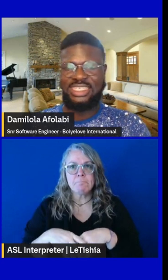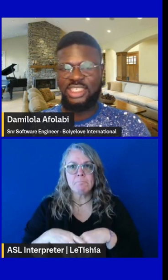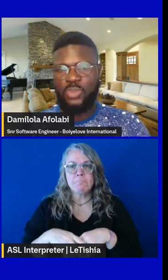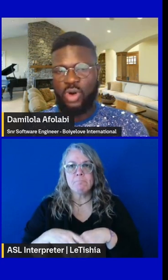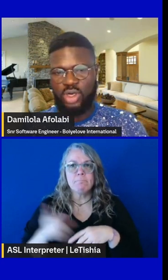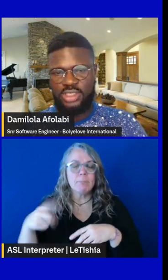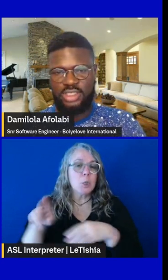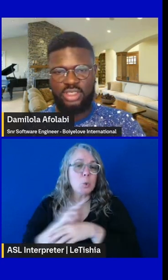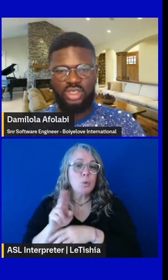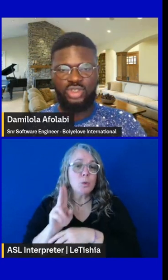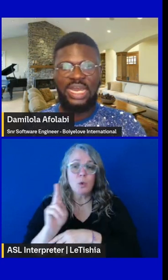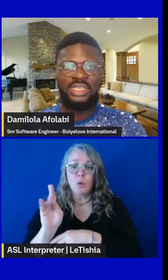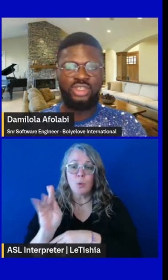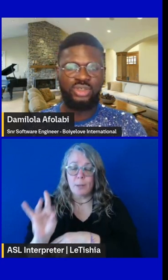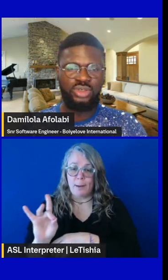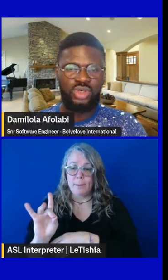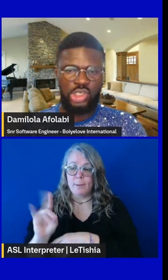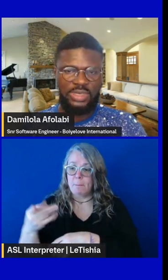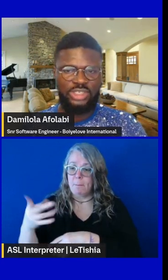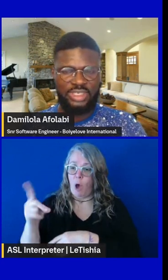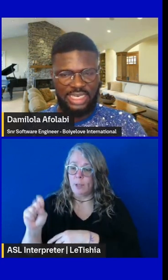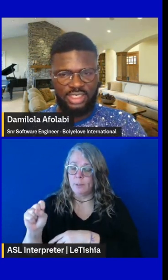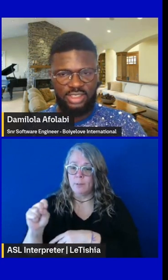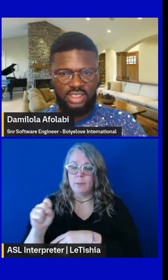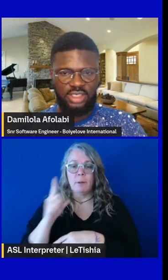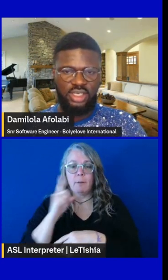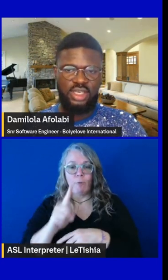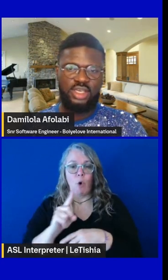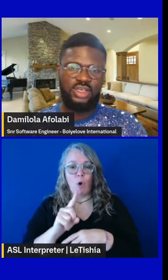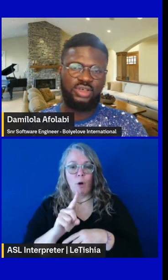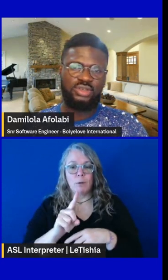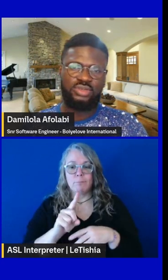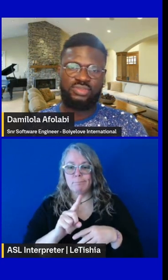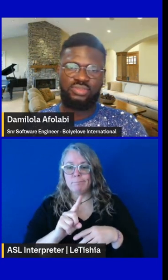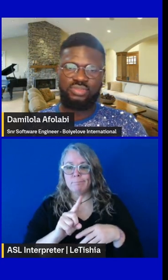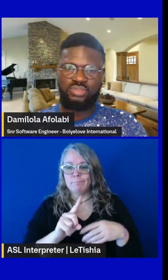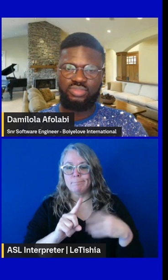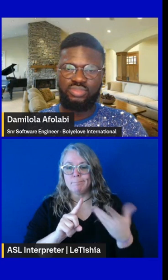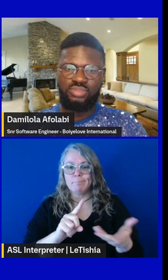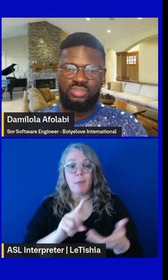uses Kubernetes pods to handle customer transactions.